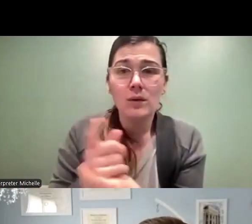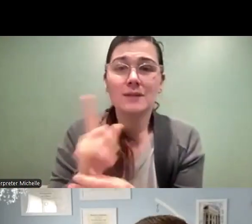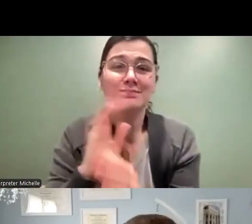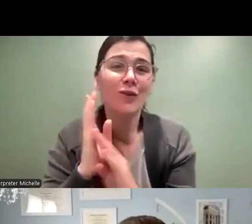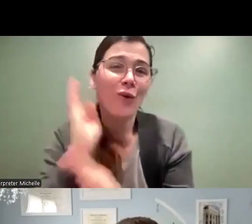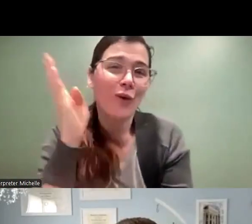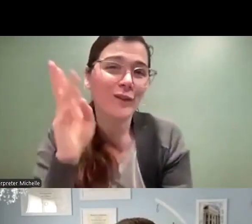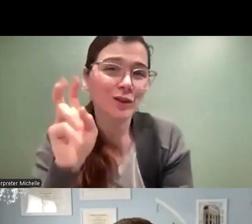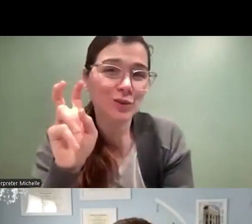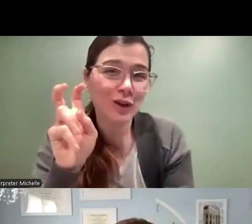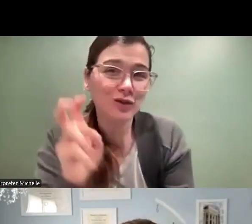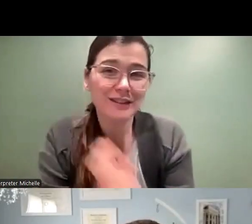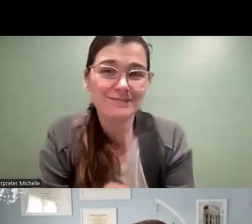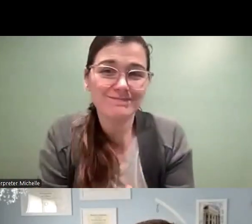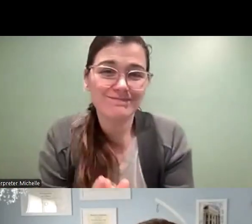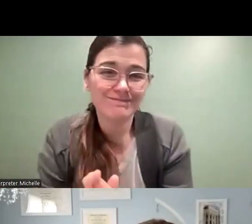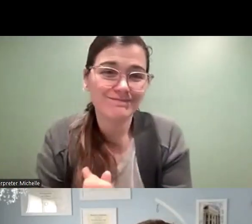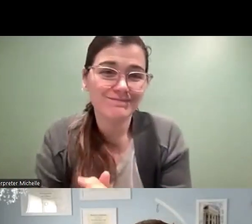200.